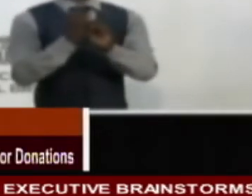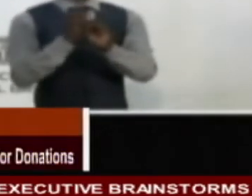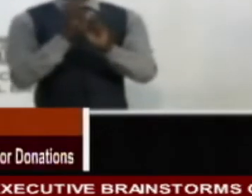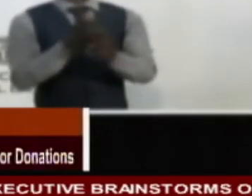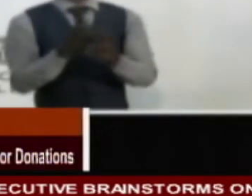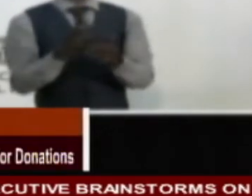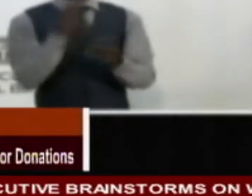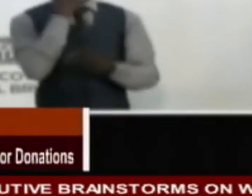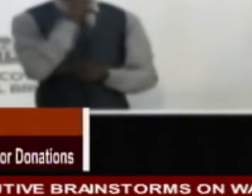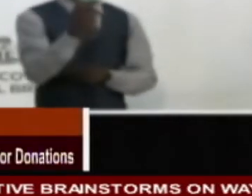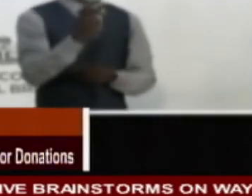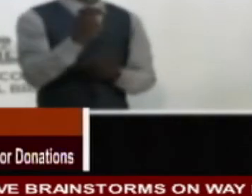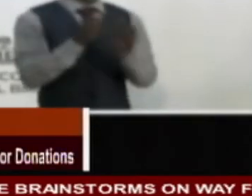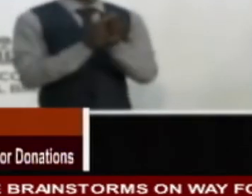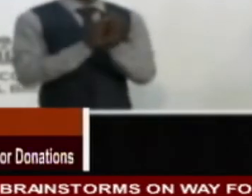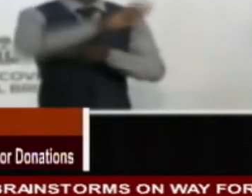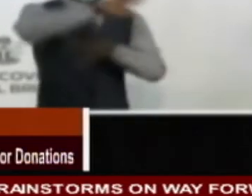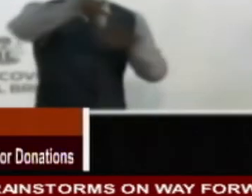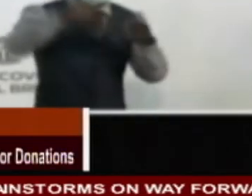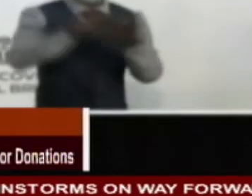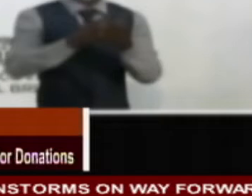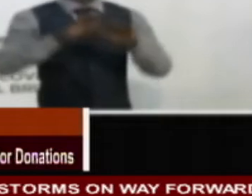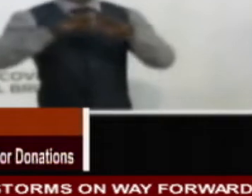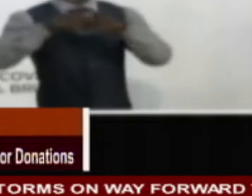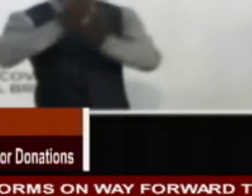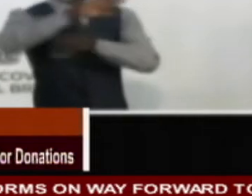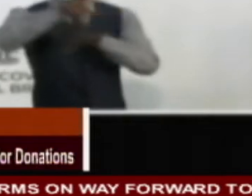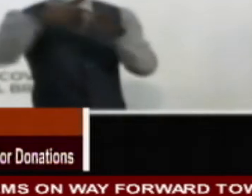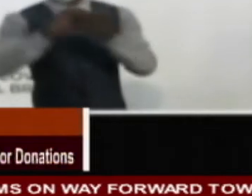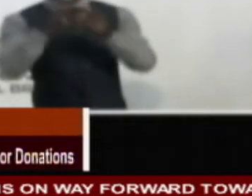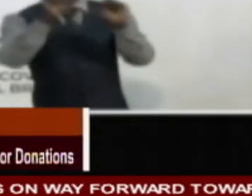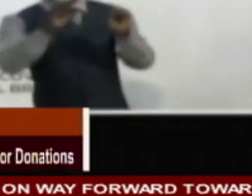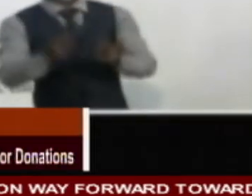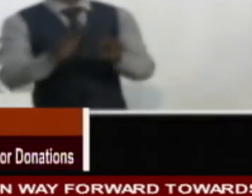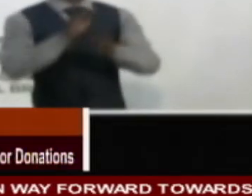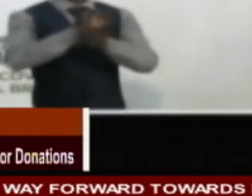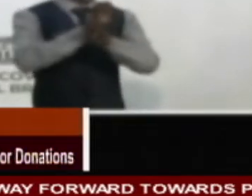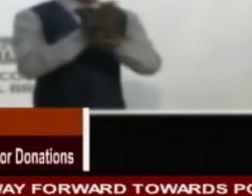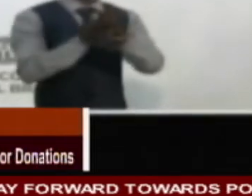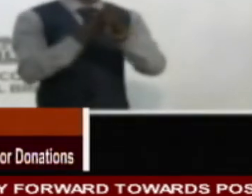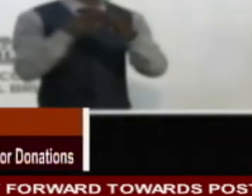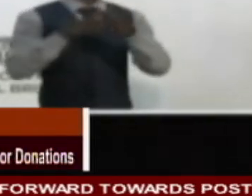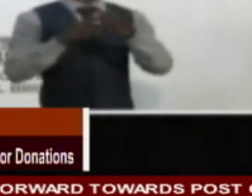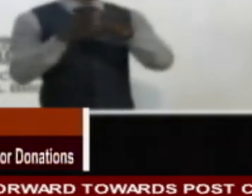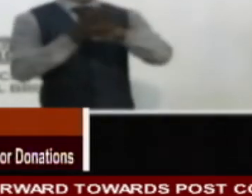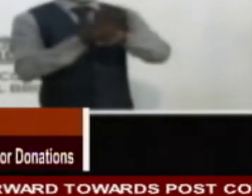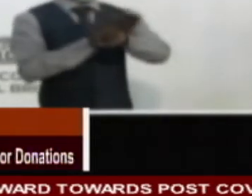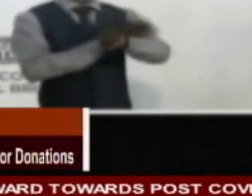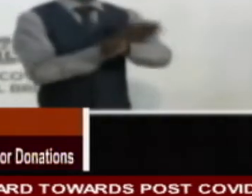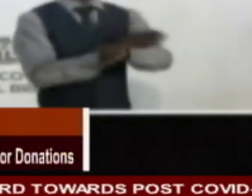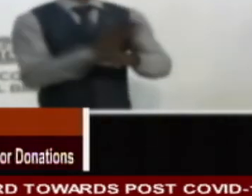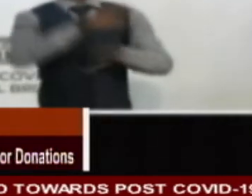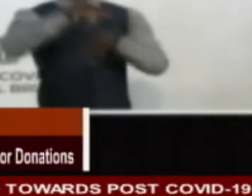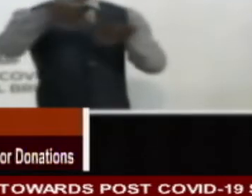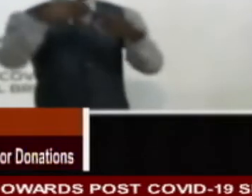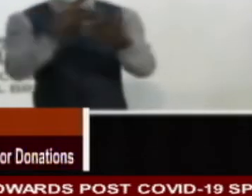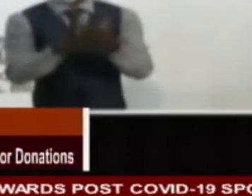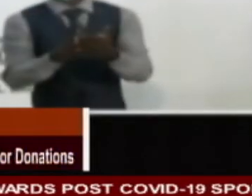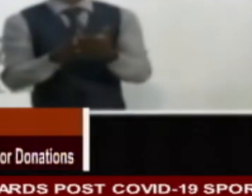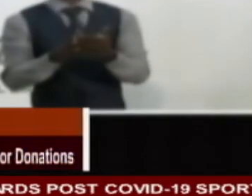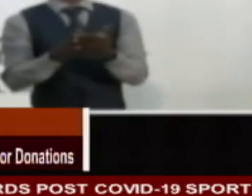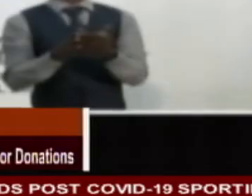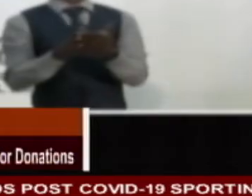from all of these how hard the entire system is working to improve access to testing, and all of this will be